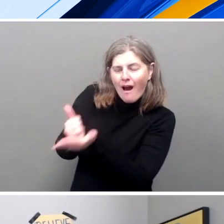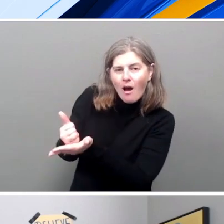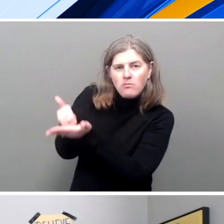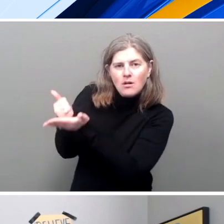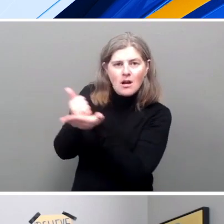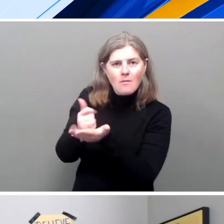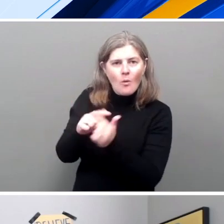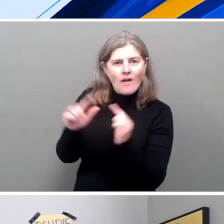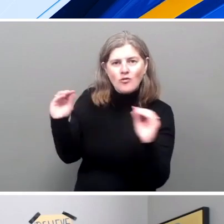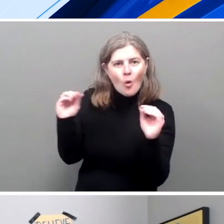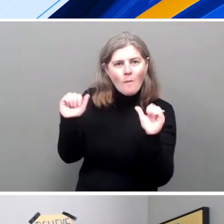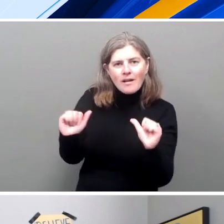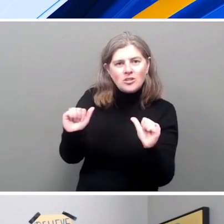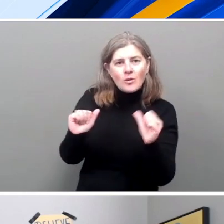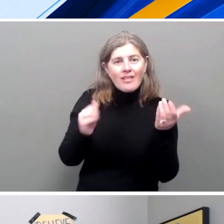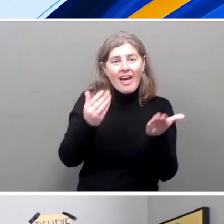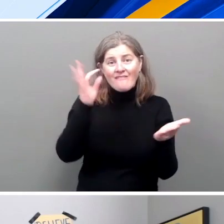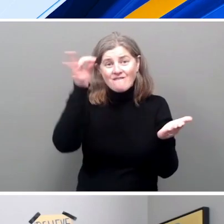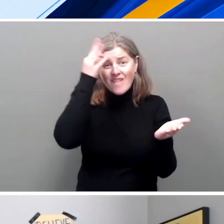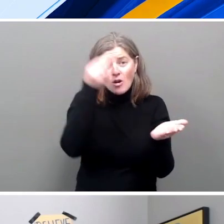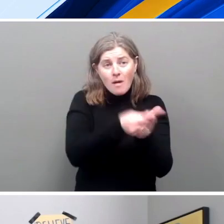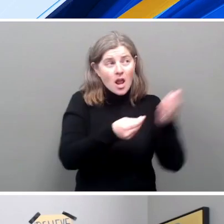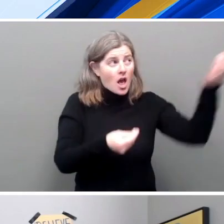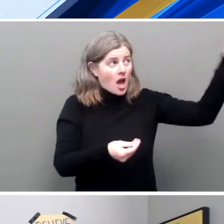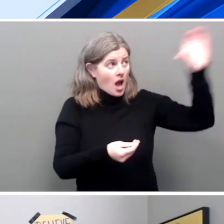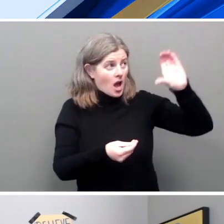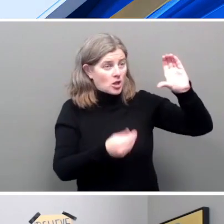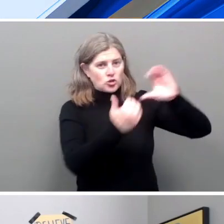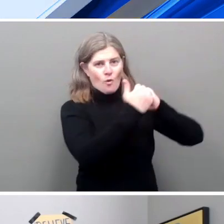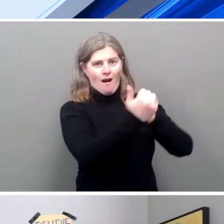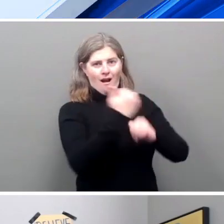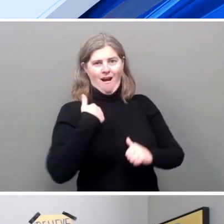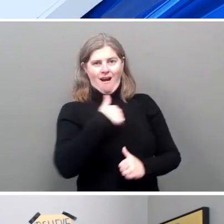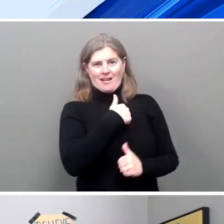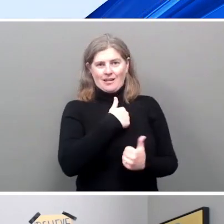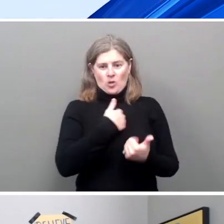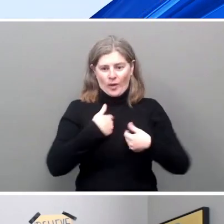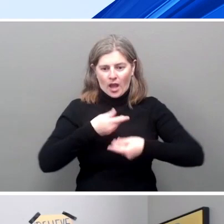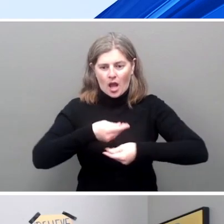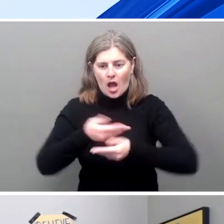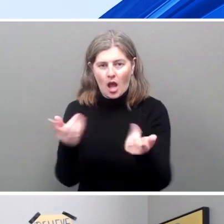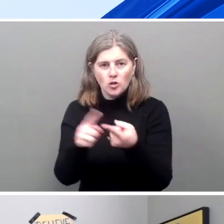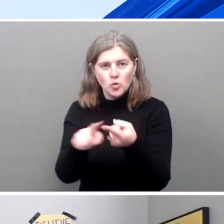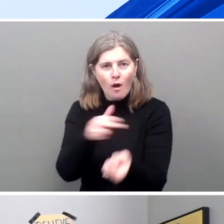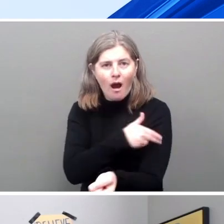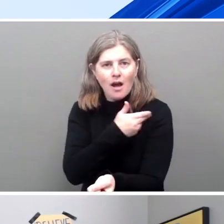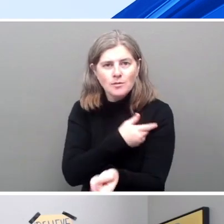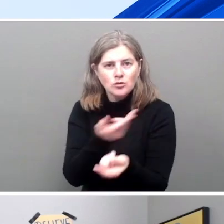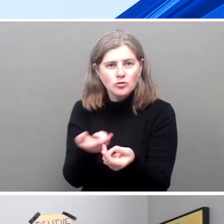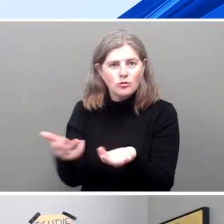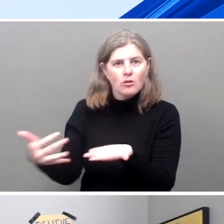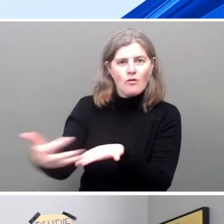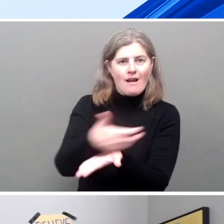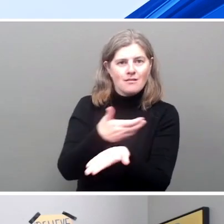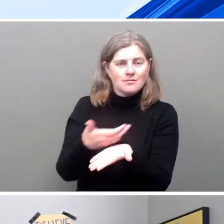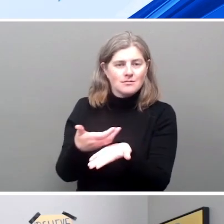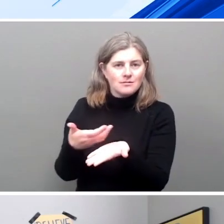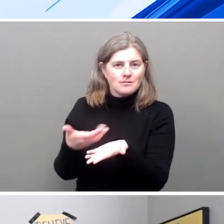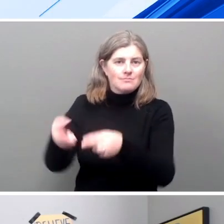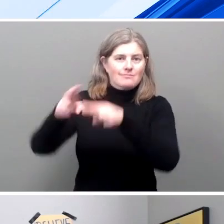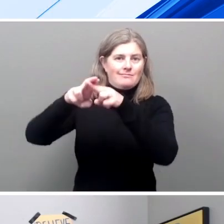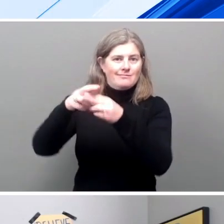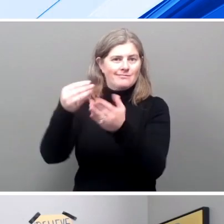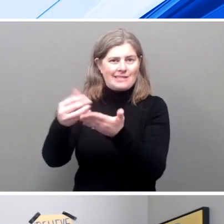those federal dollars sent to us so that we can just give them to hospitals to raise nursing